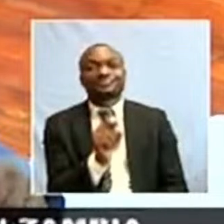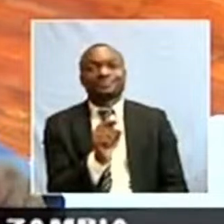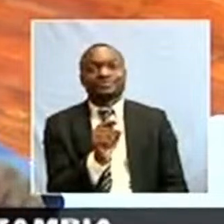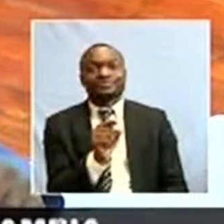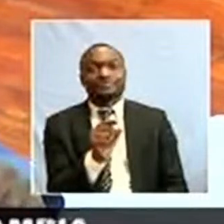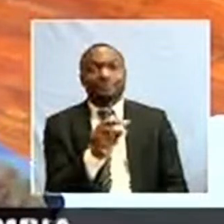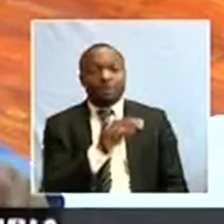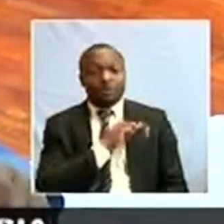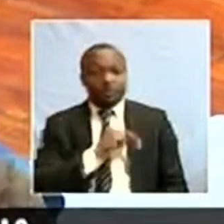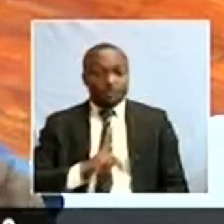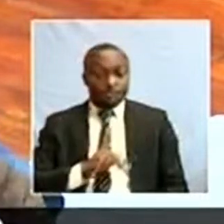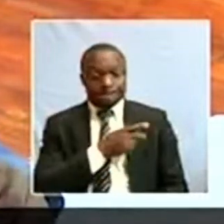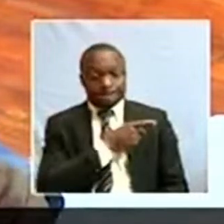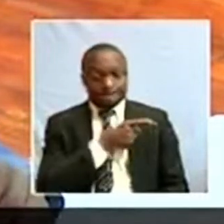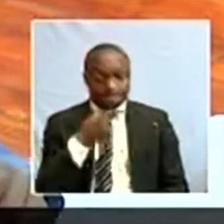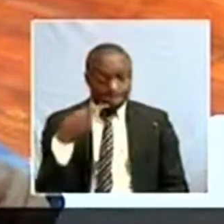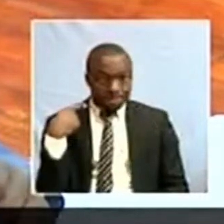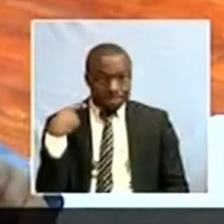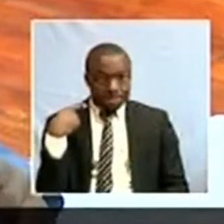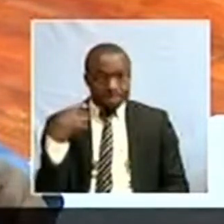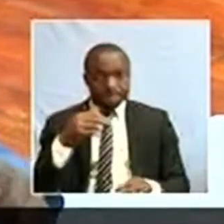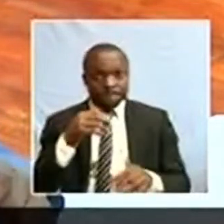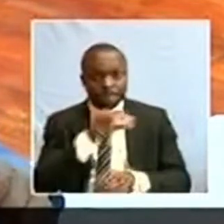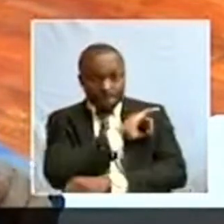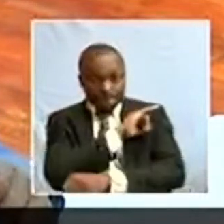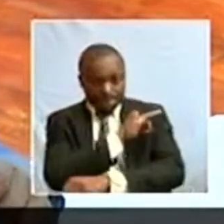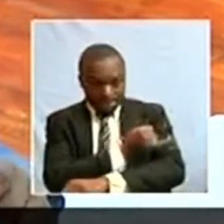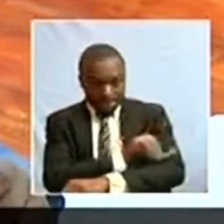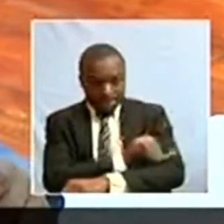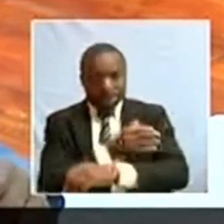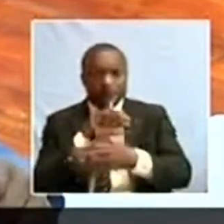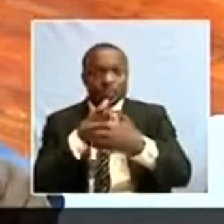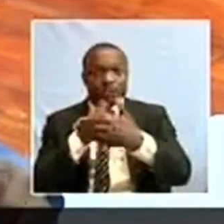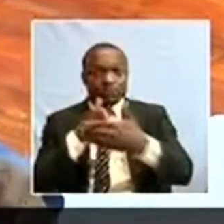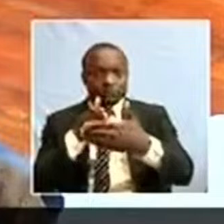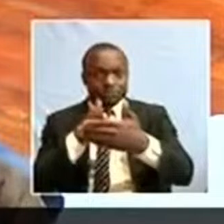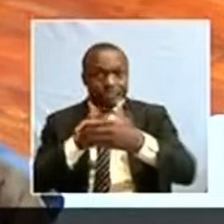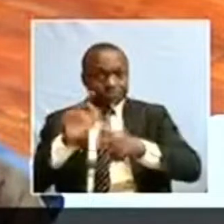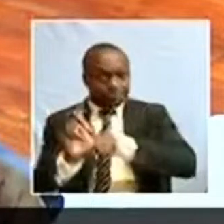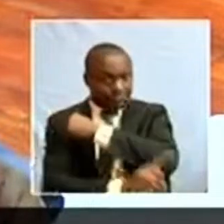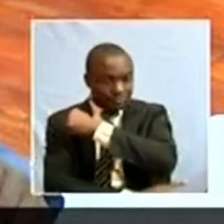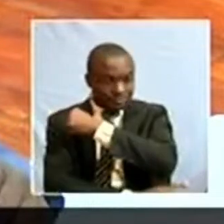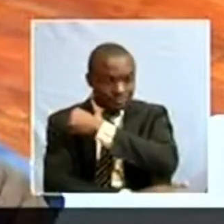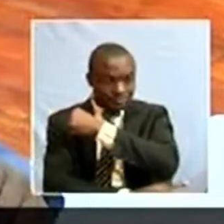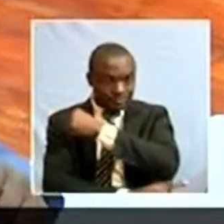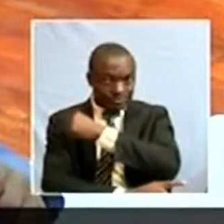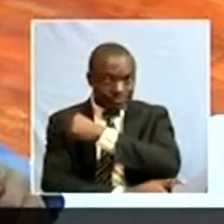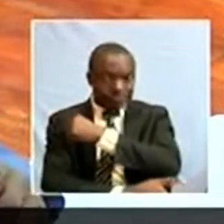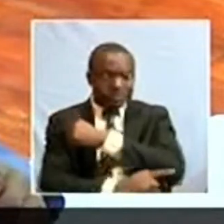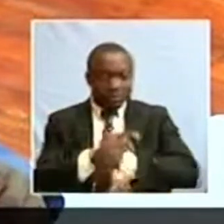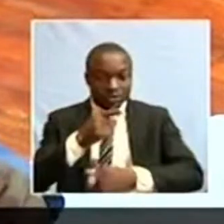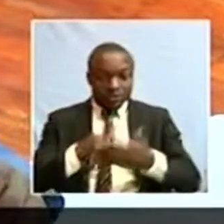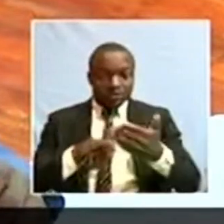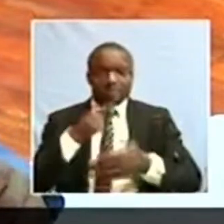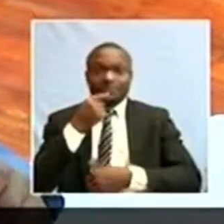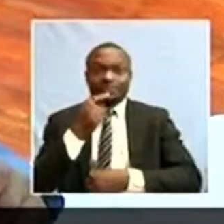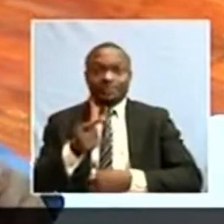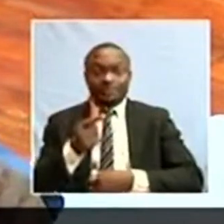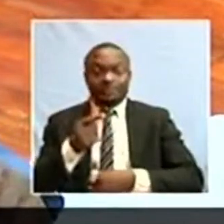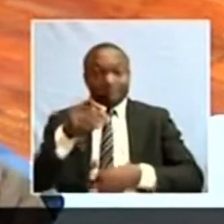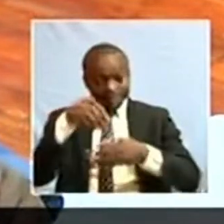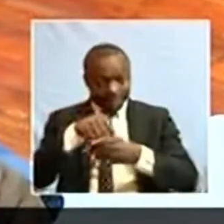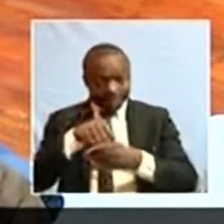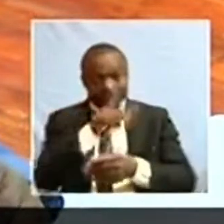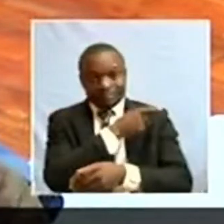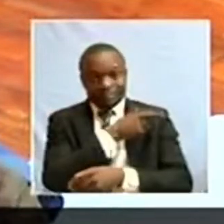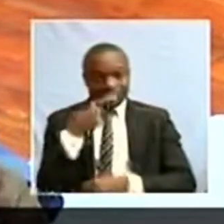and members of Parliament immunity against prosecution for what they say while in the House. And this